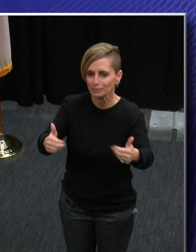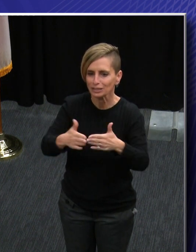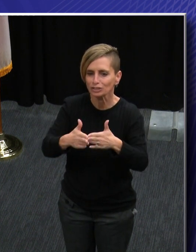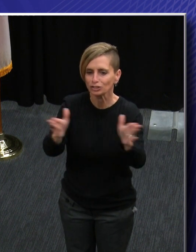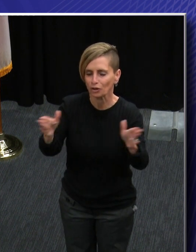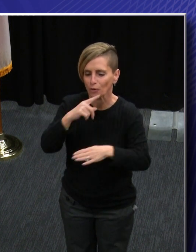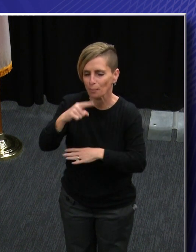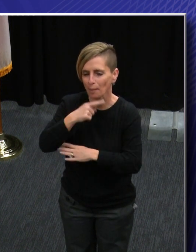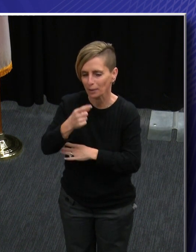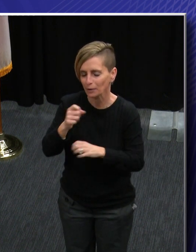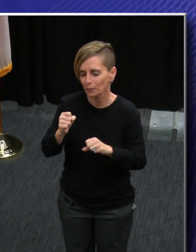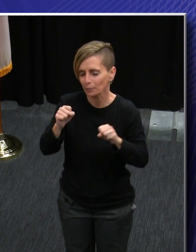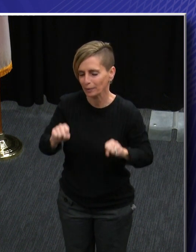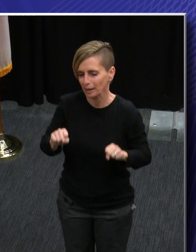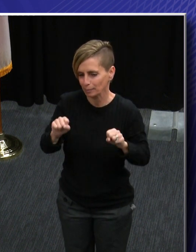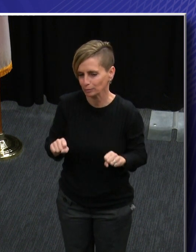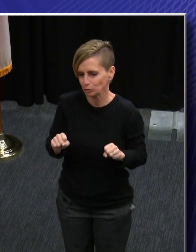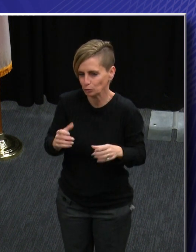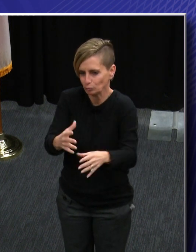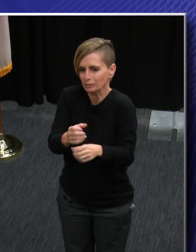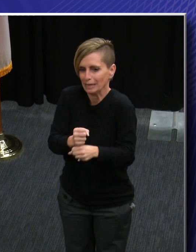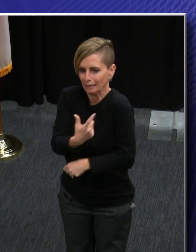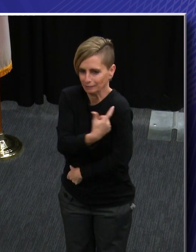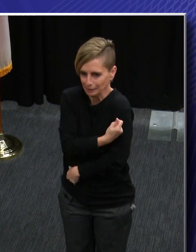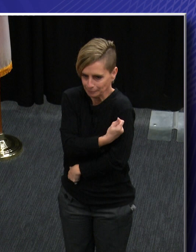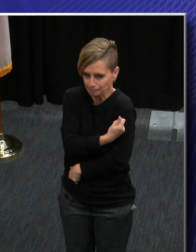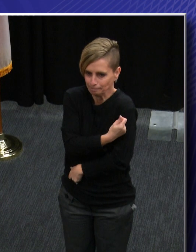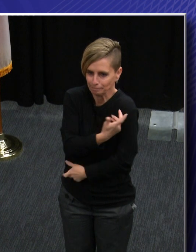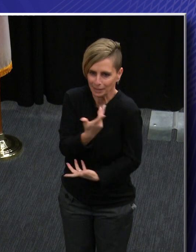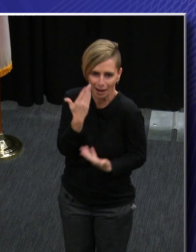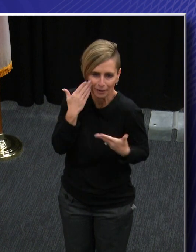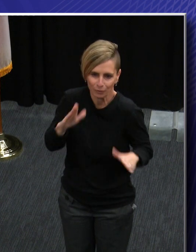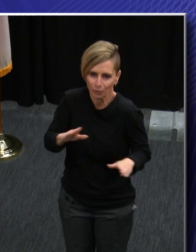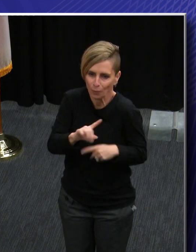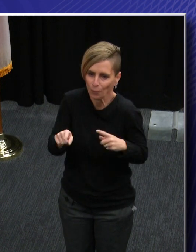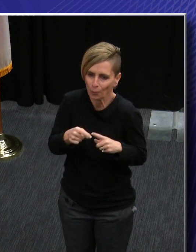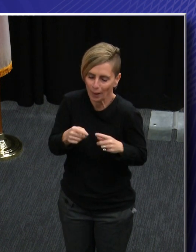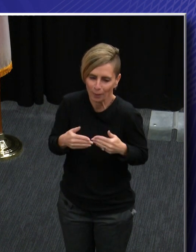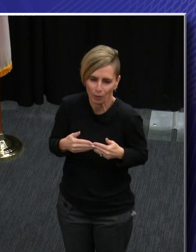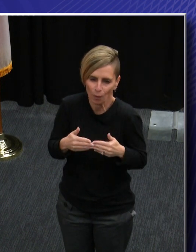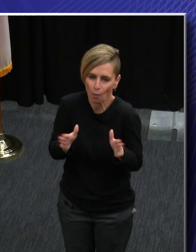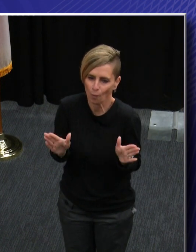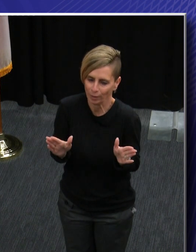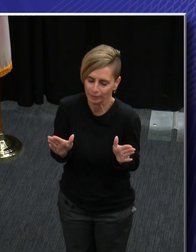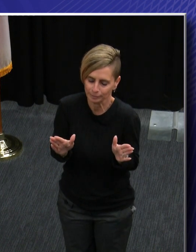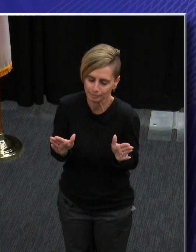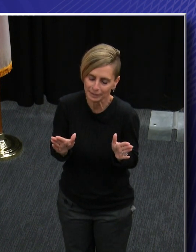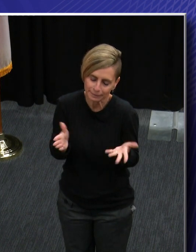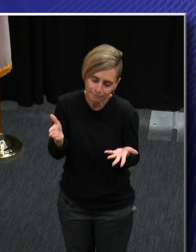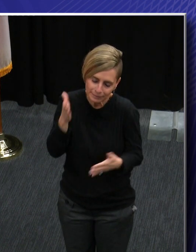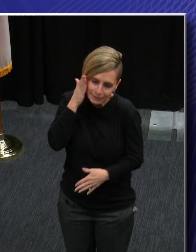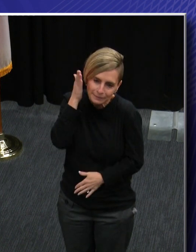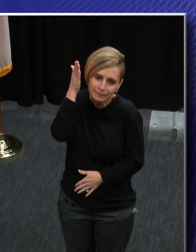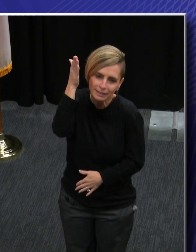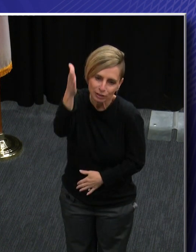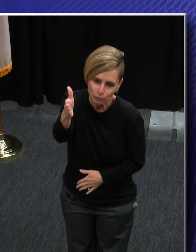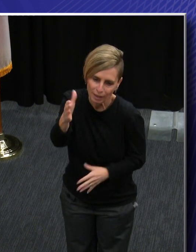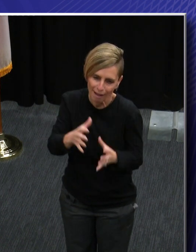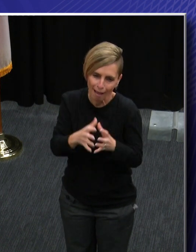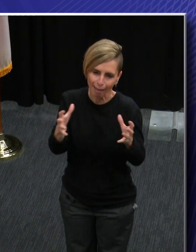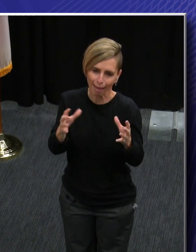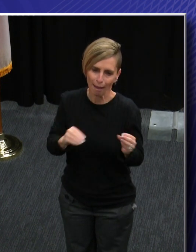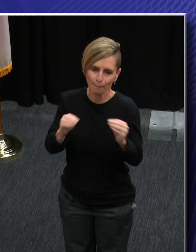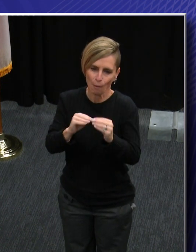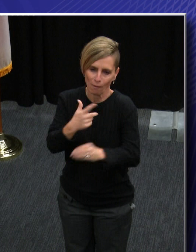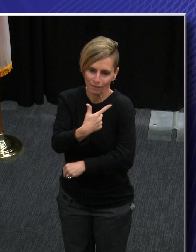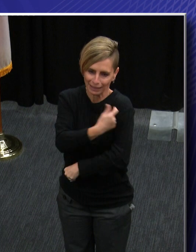priority groups, and then when that opens up, and I don't know when that would be, that eventually there will be a lot more vaccine. And